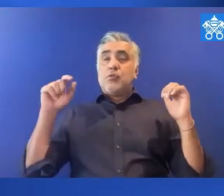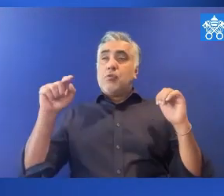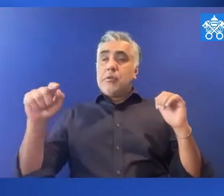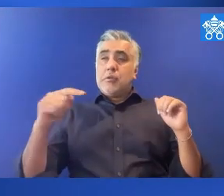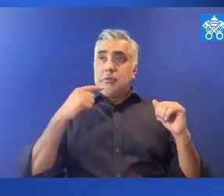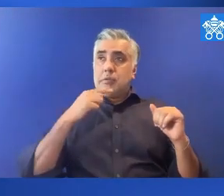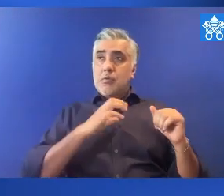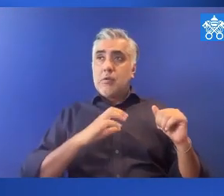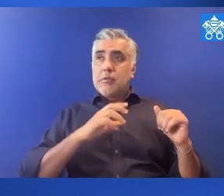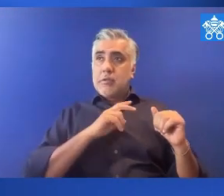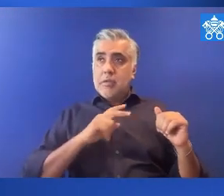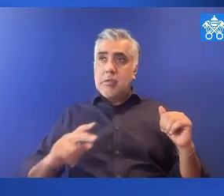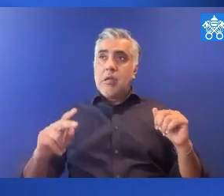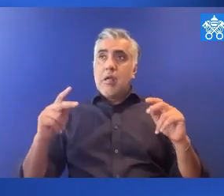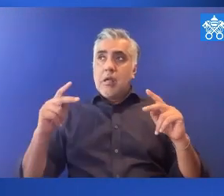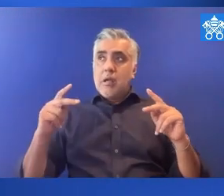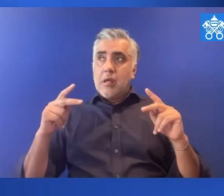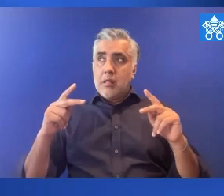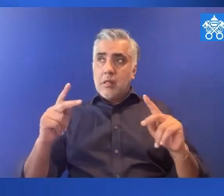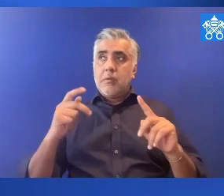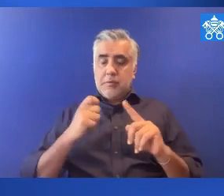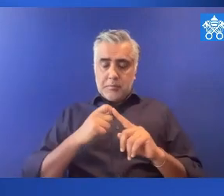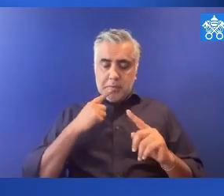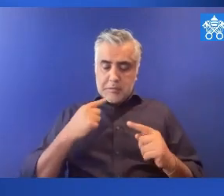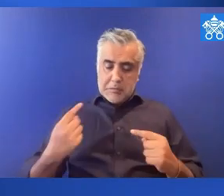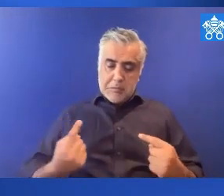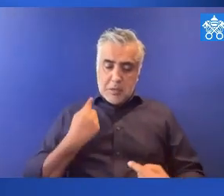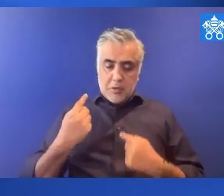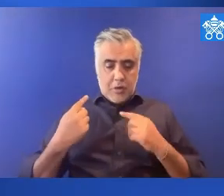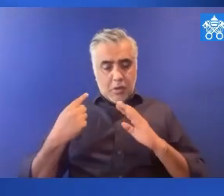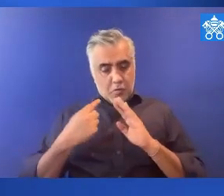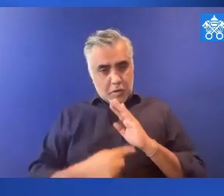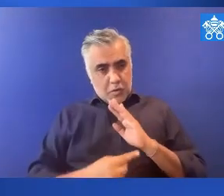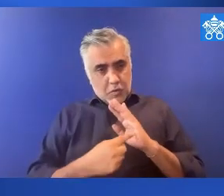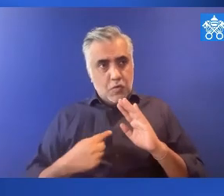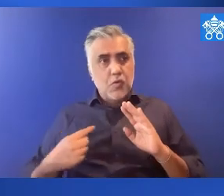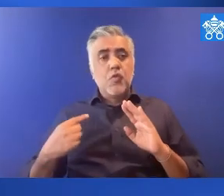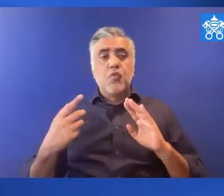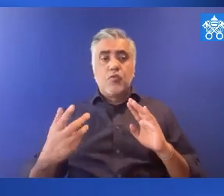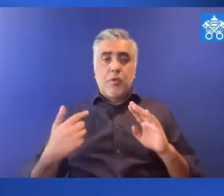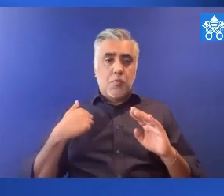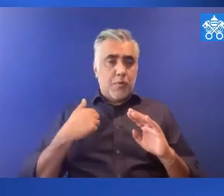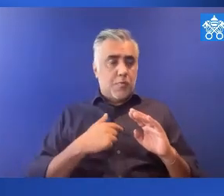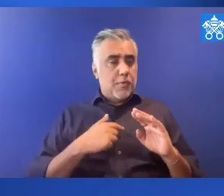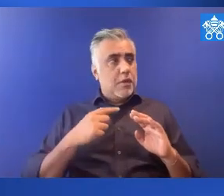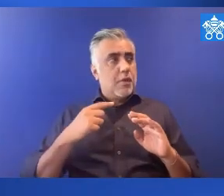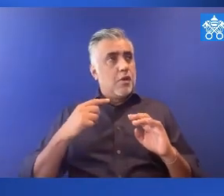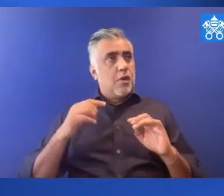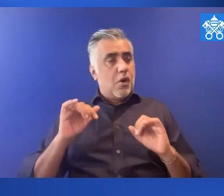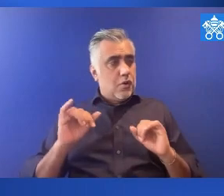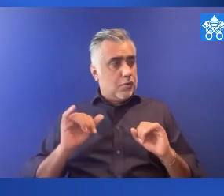the Asti congregation that the Christ the King allowed himself to be insulted and ridiculed so